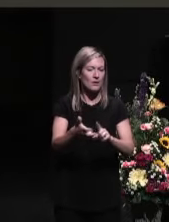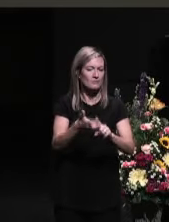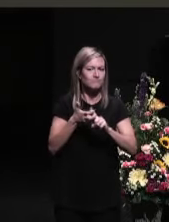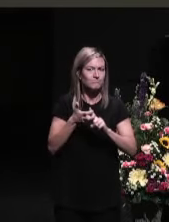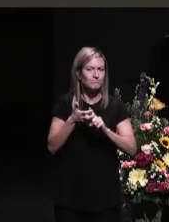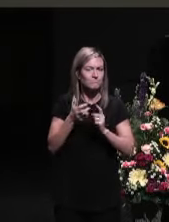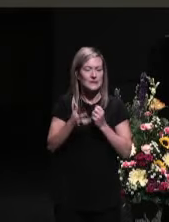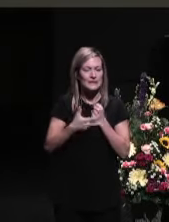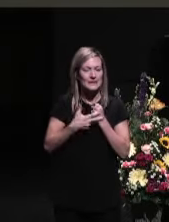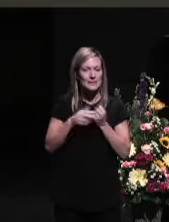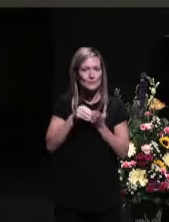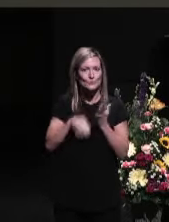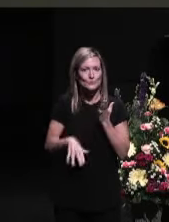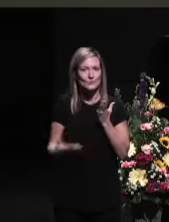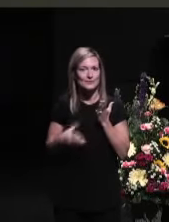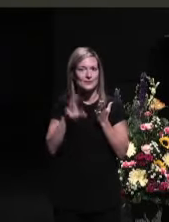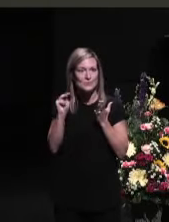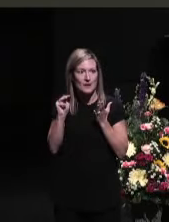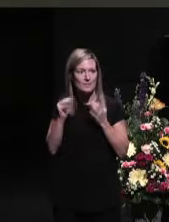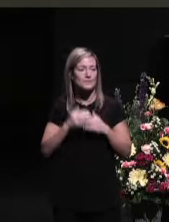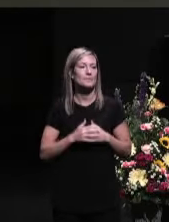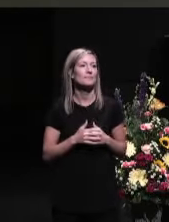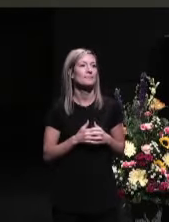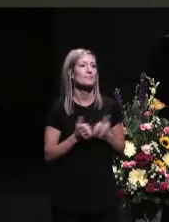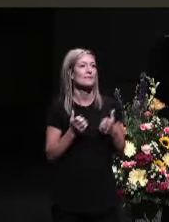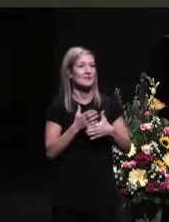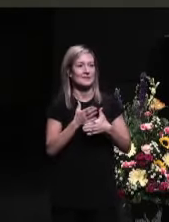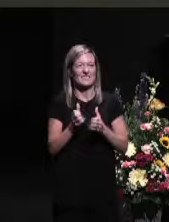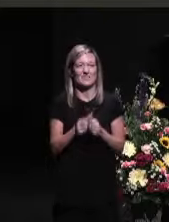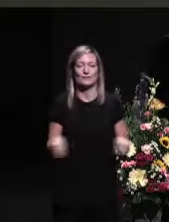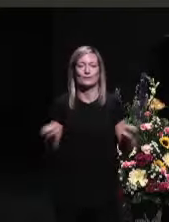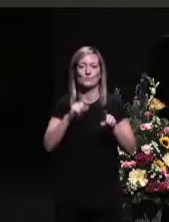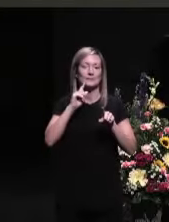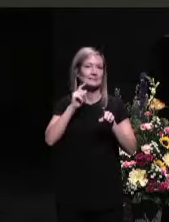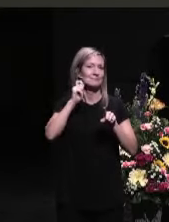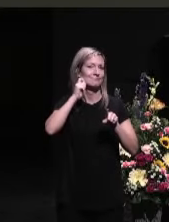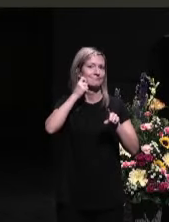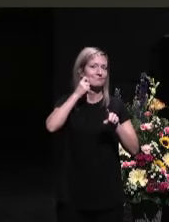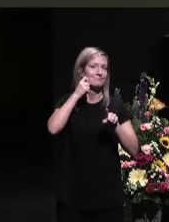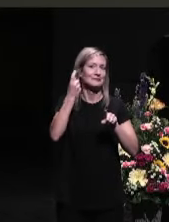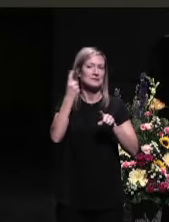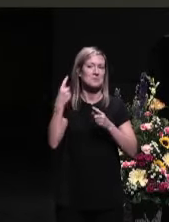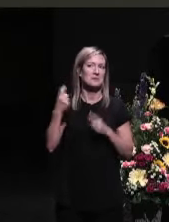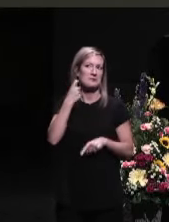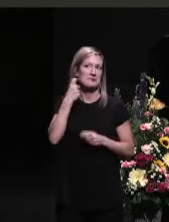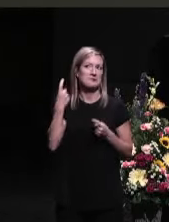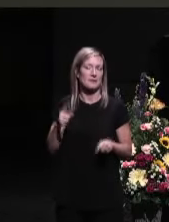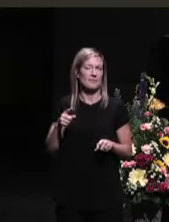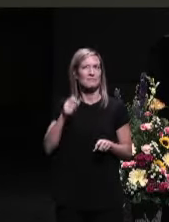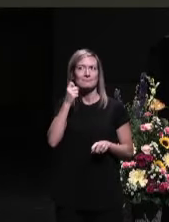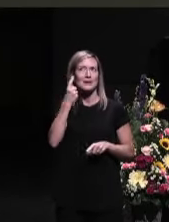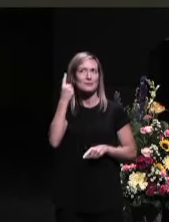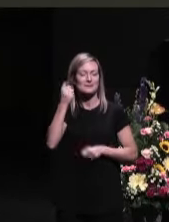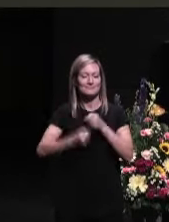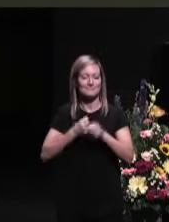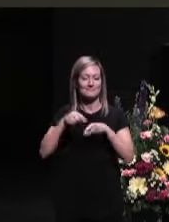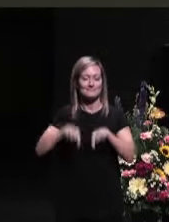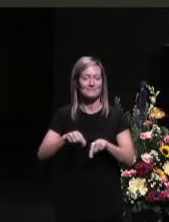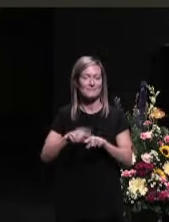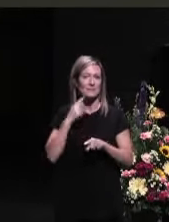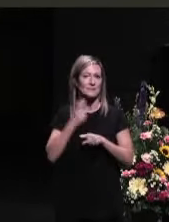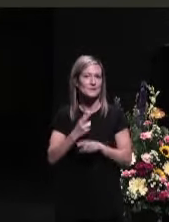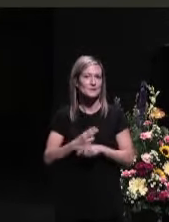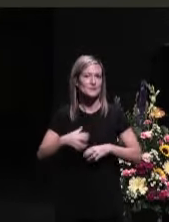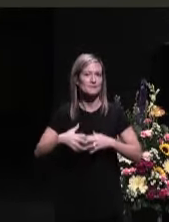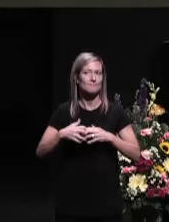students. And I want to share with you just a really, really neat development that we've been working on, not just this year, but we've been implementing and